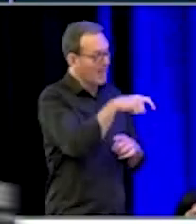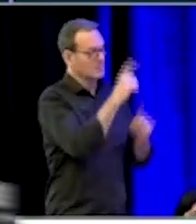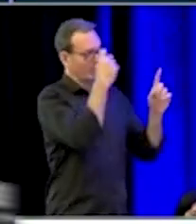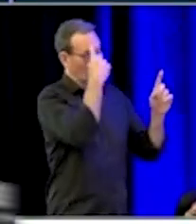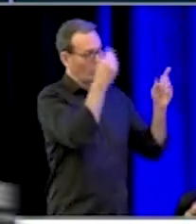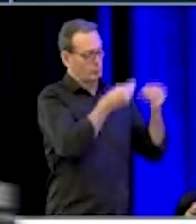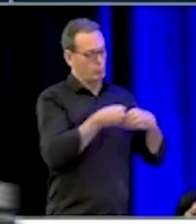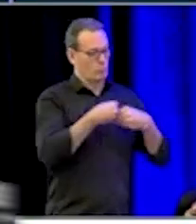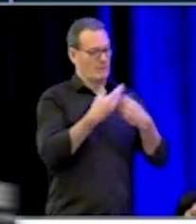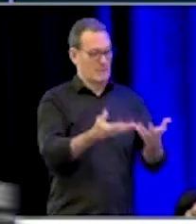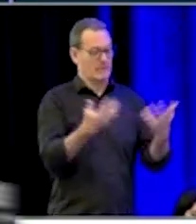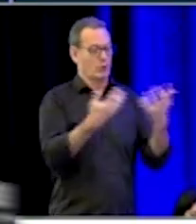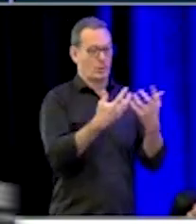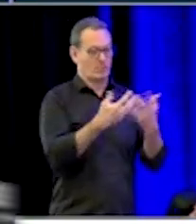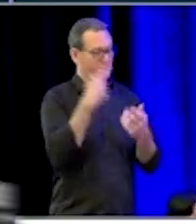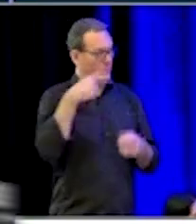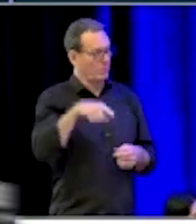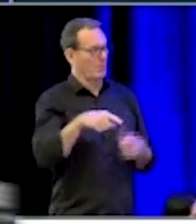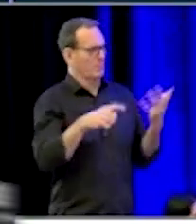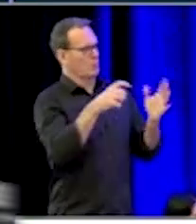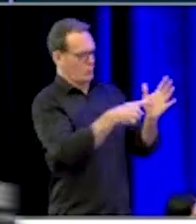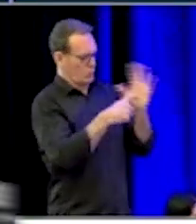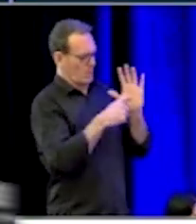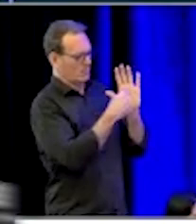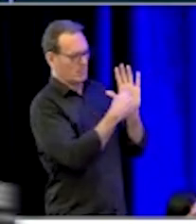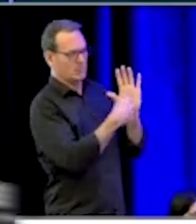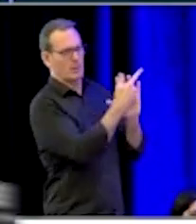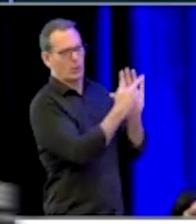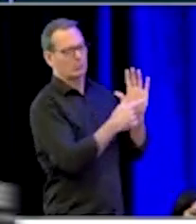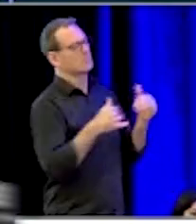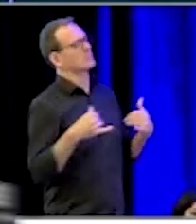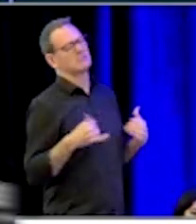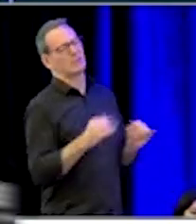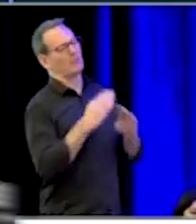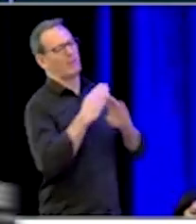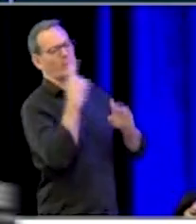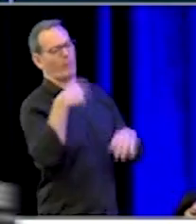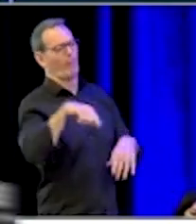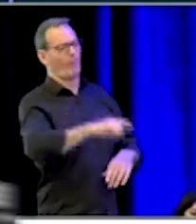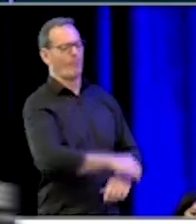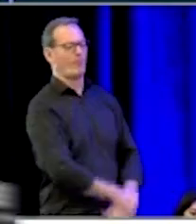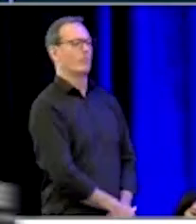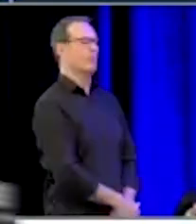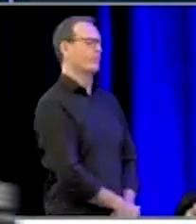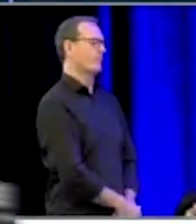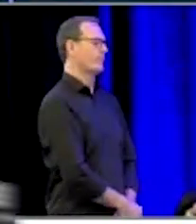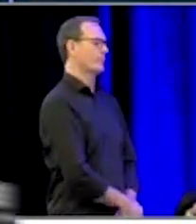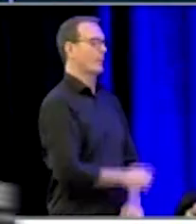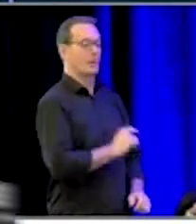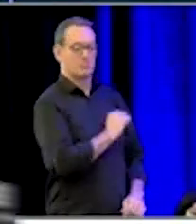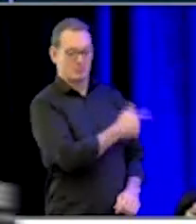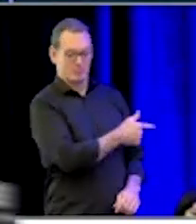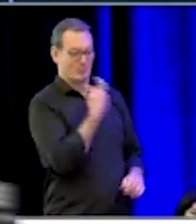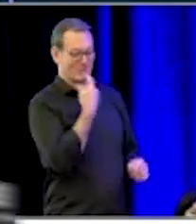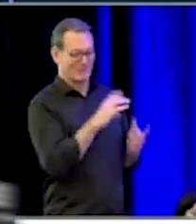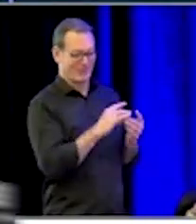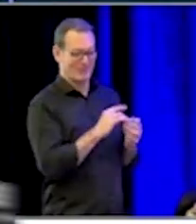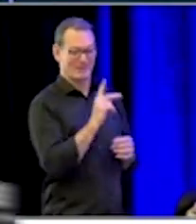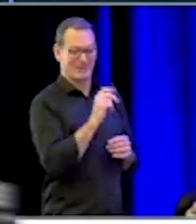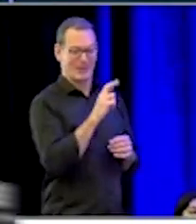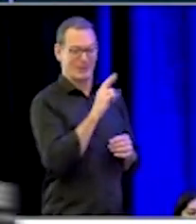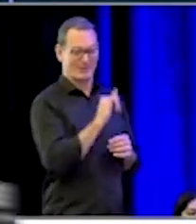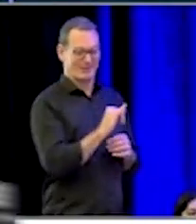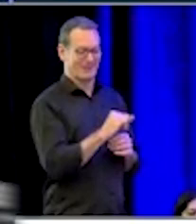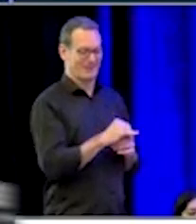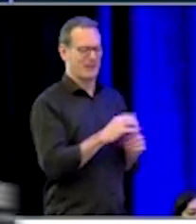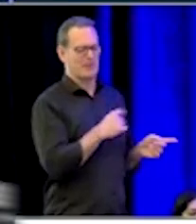accommodations. And I'm going to bring it back to Carrie, because while there are so many employers